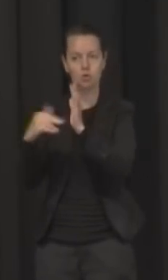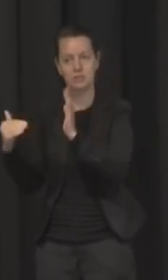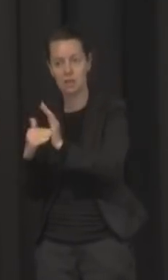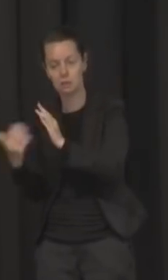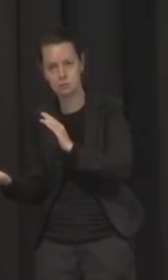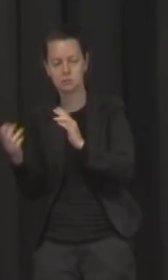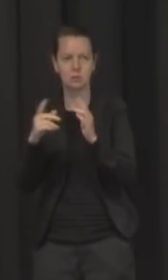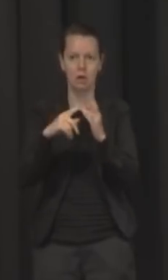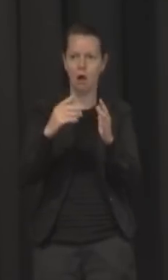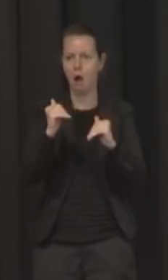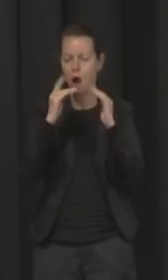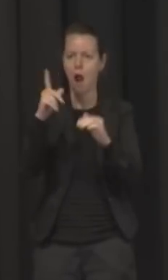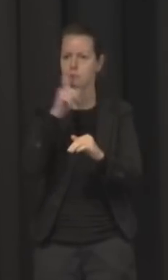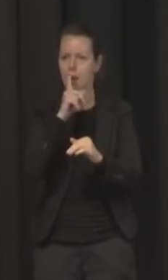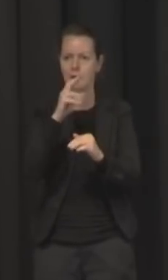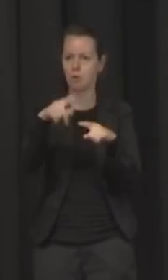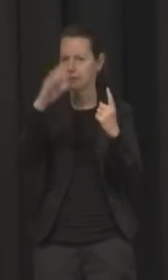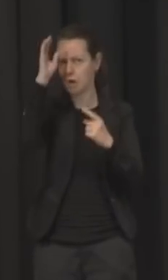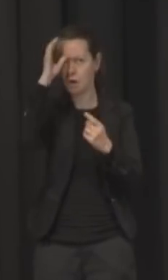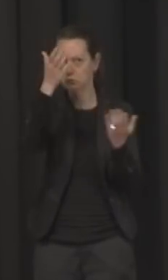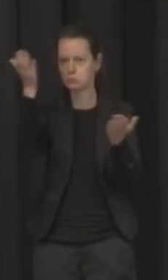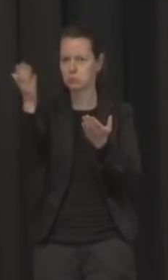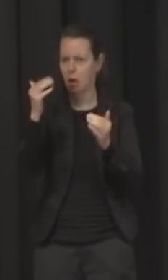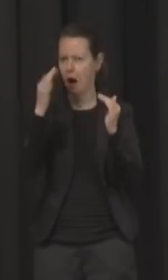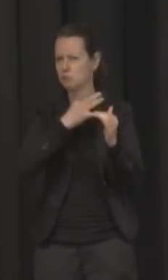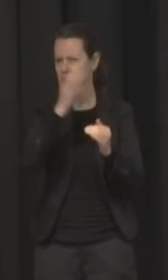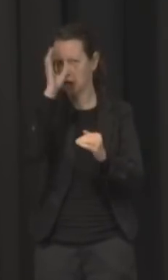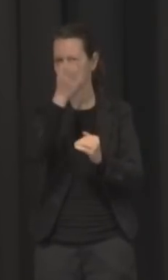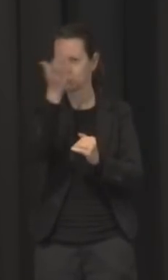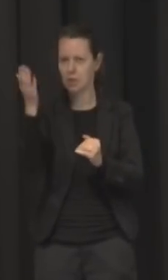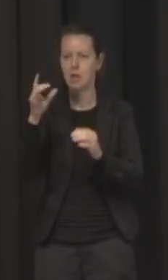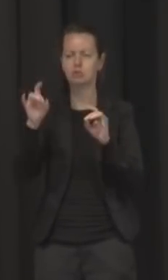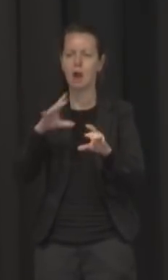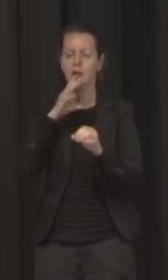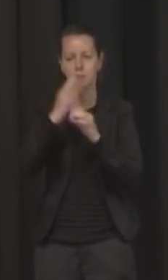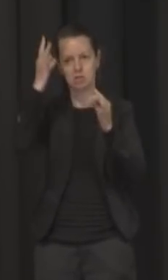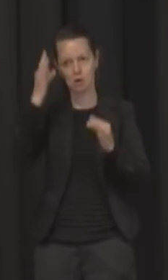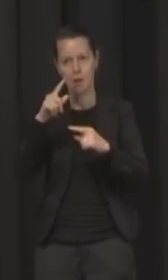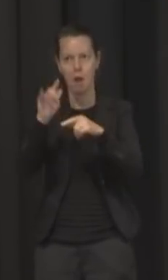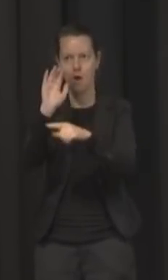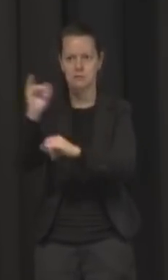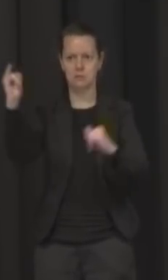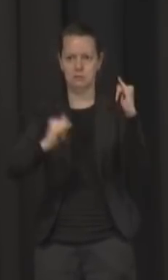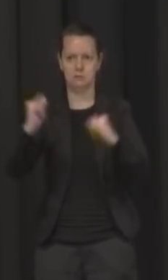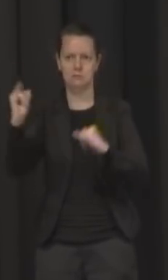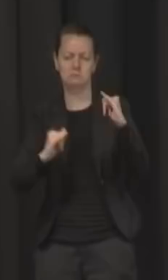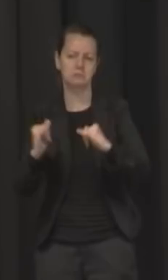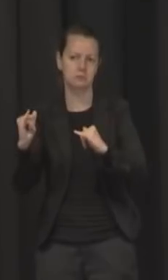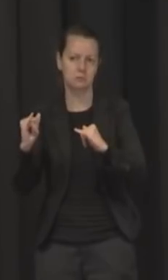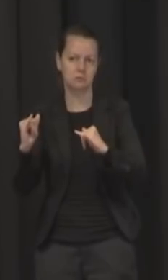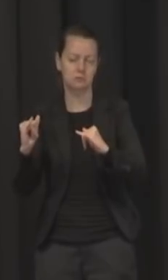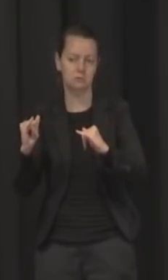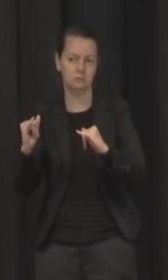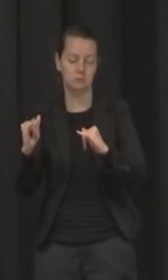forward, all of that really does fall to the Commonwealth government. There's some irony that this whole thing has come down to